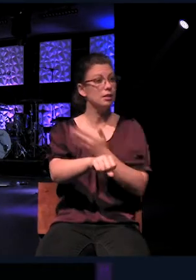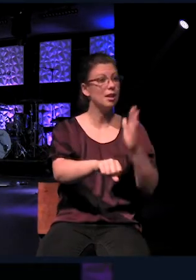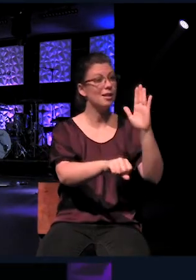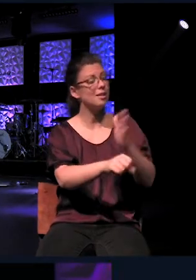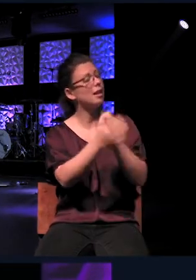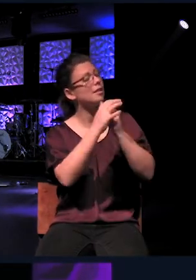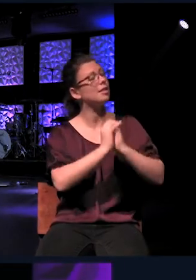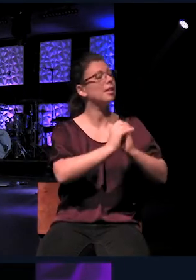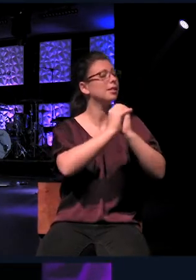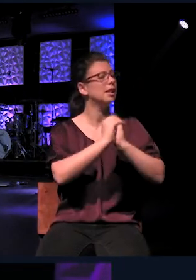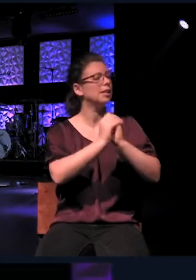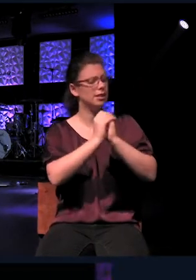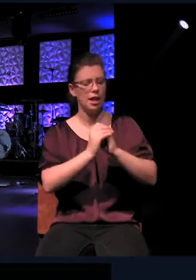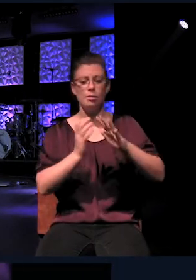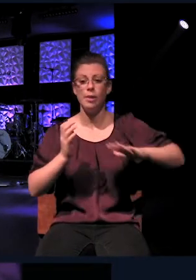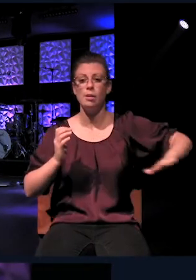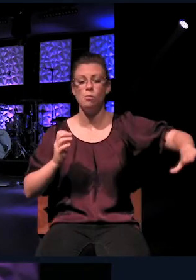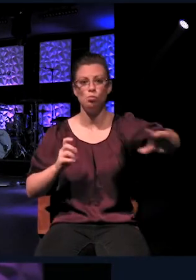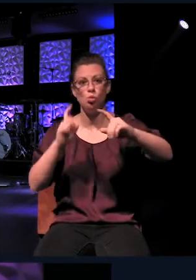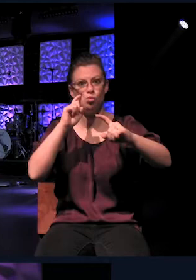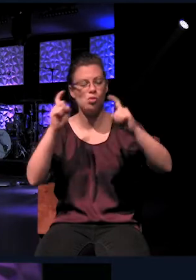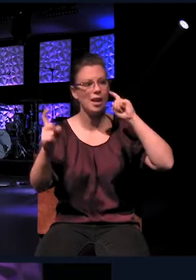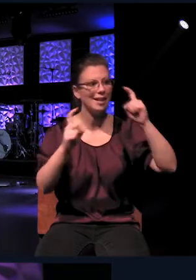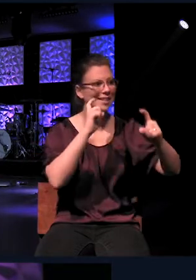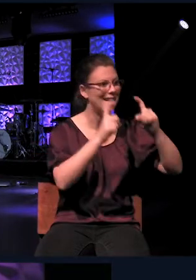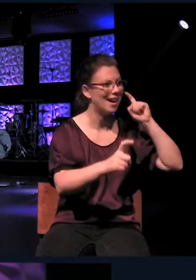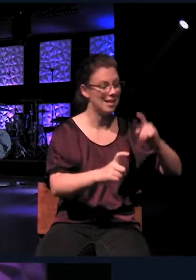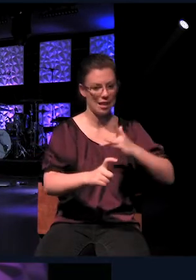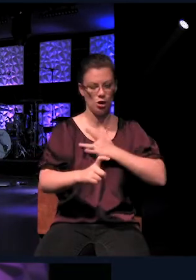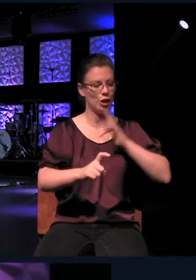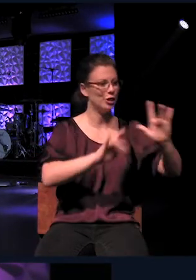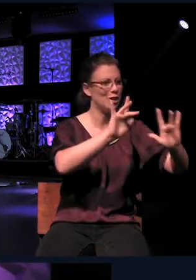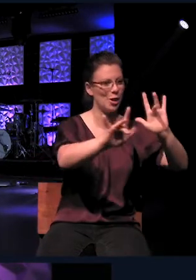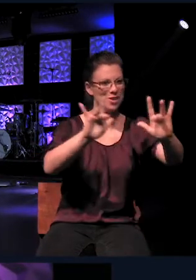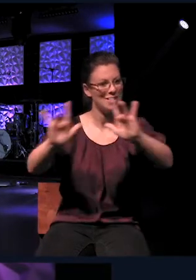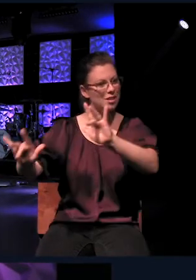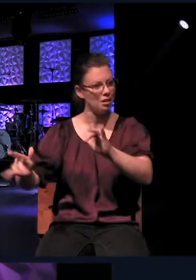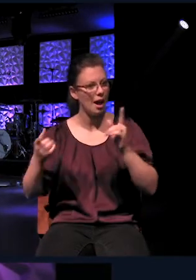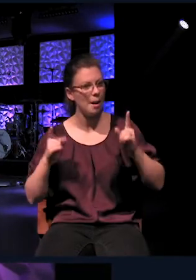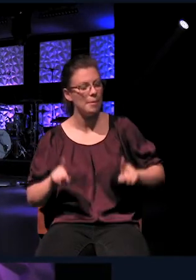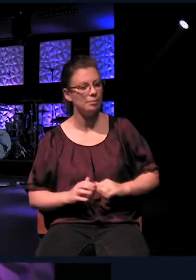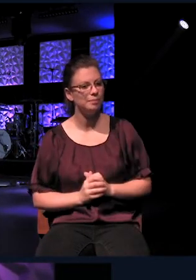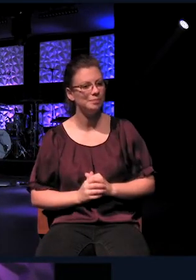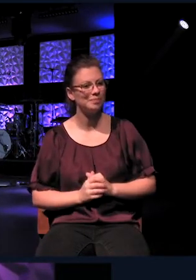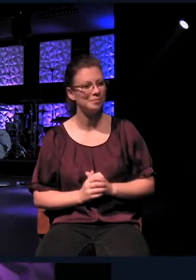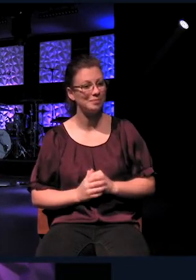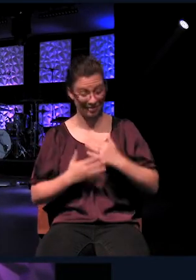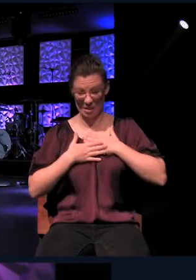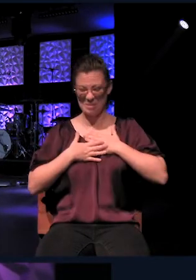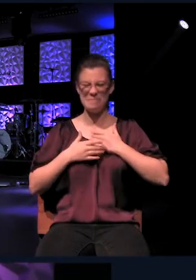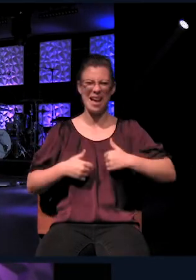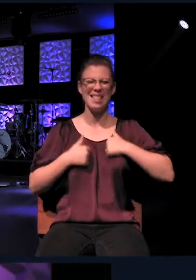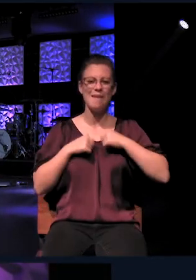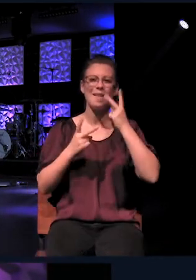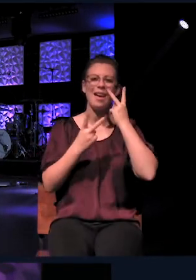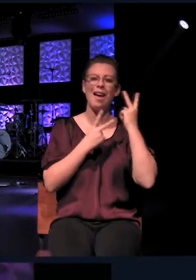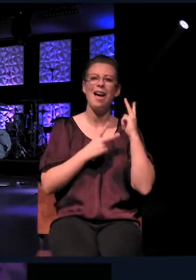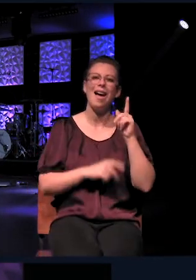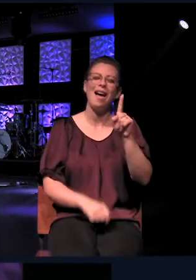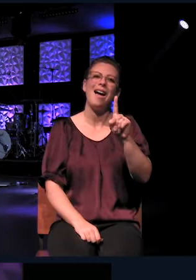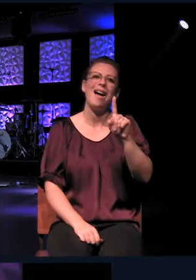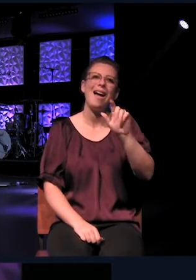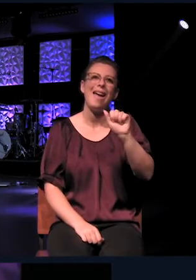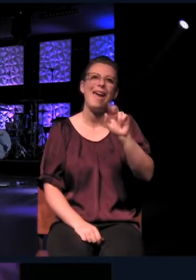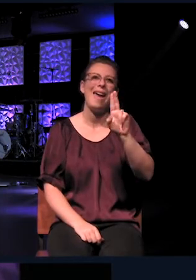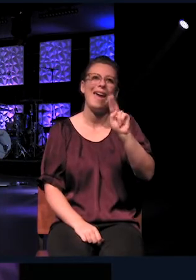I actually experienced this at one point in my life. I was working at Annie Ann's. I was working there for about 5 years, I think, rolling pretzels, managing